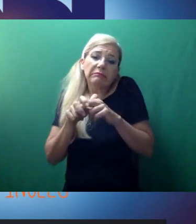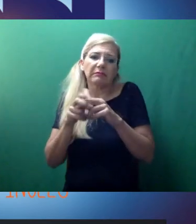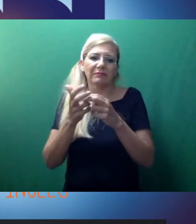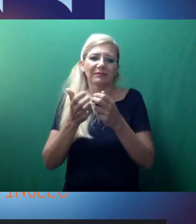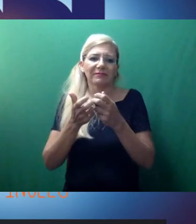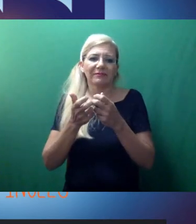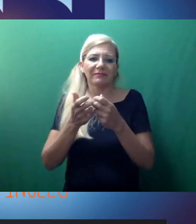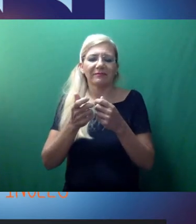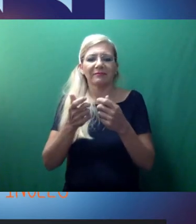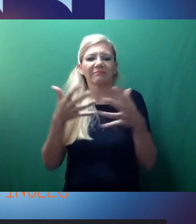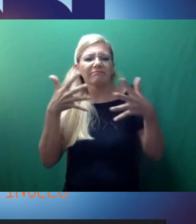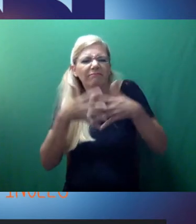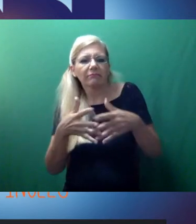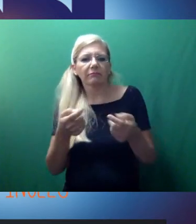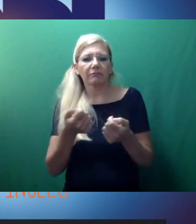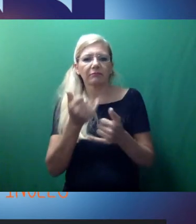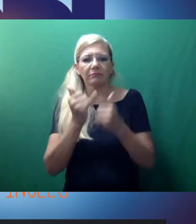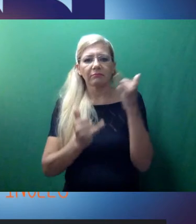means interrogating